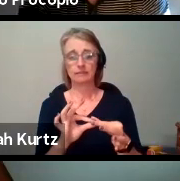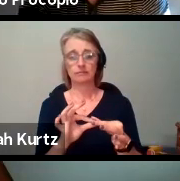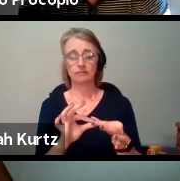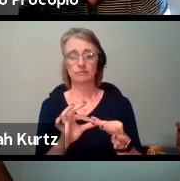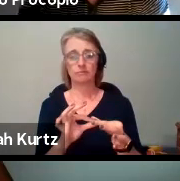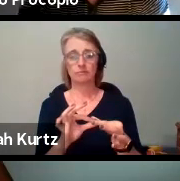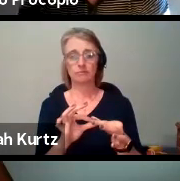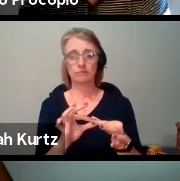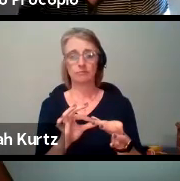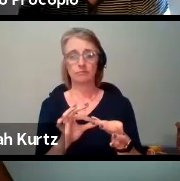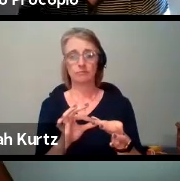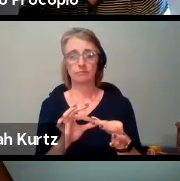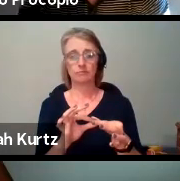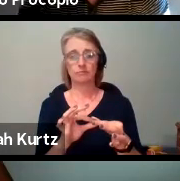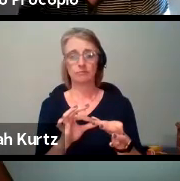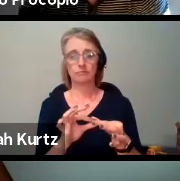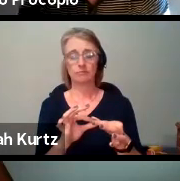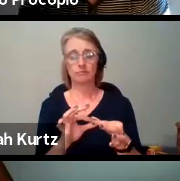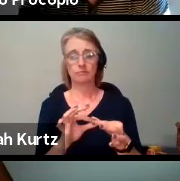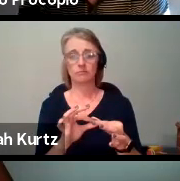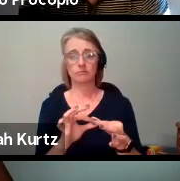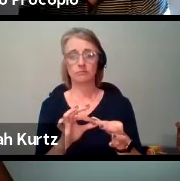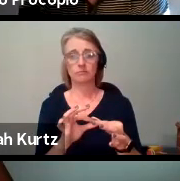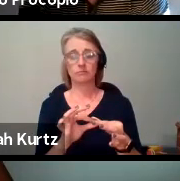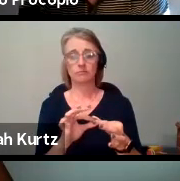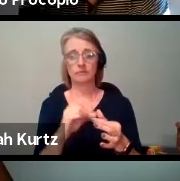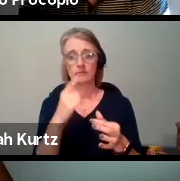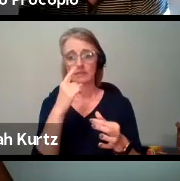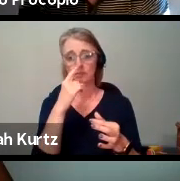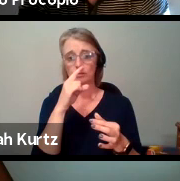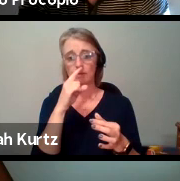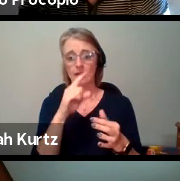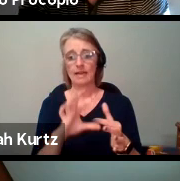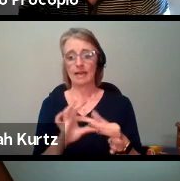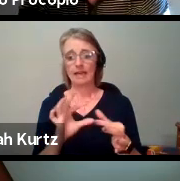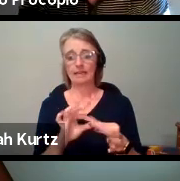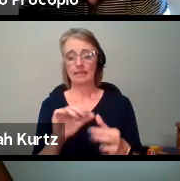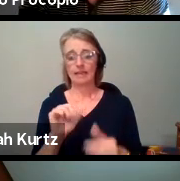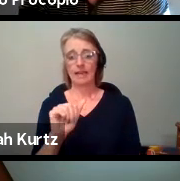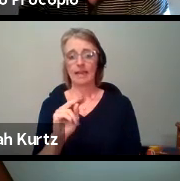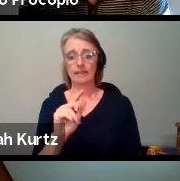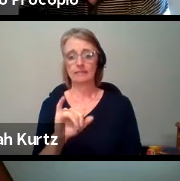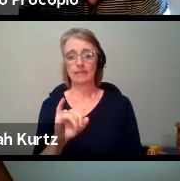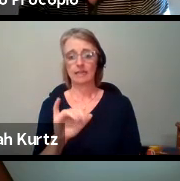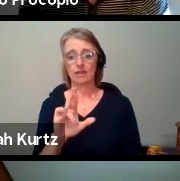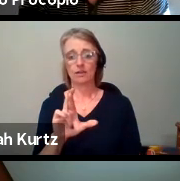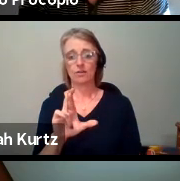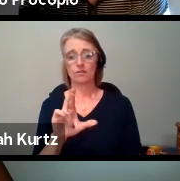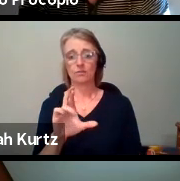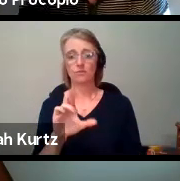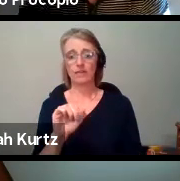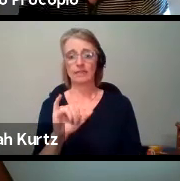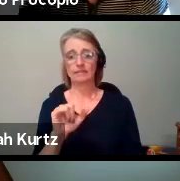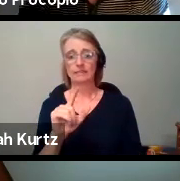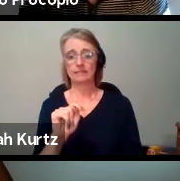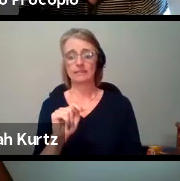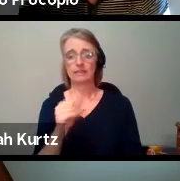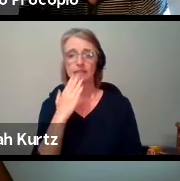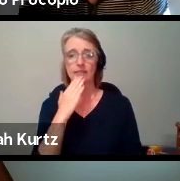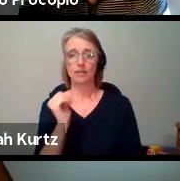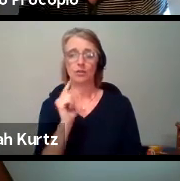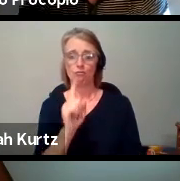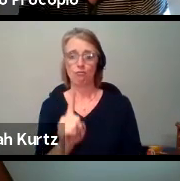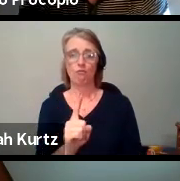Christina, can you add your be the anti-racist comment? Sure. Thank you all. I've